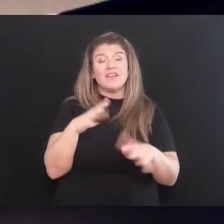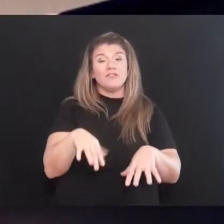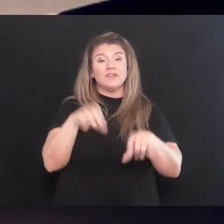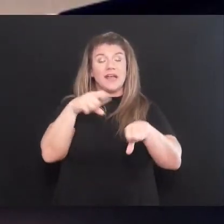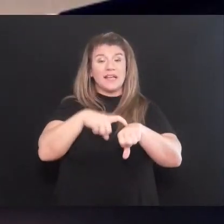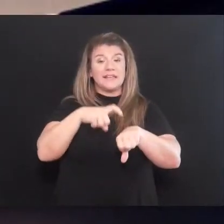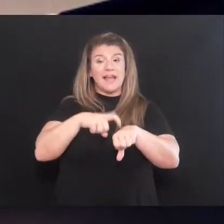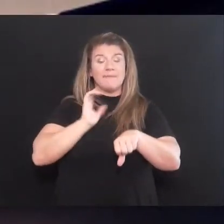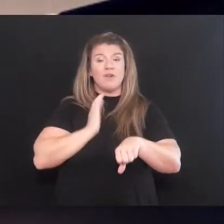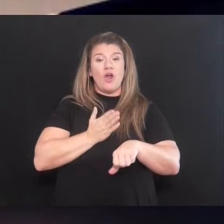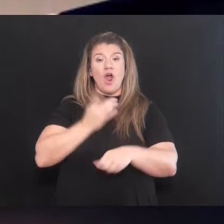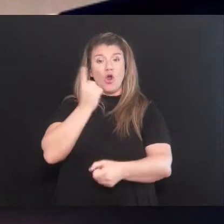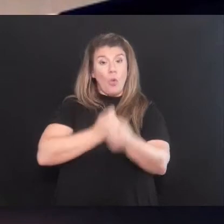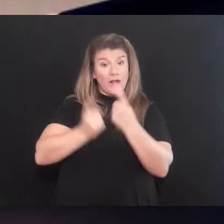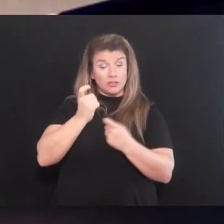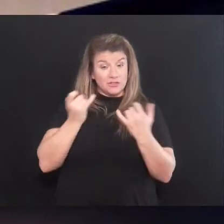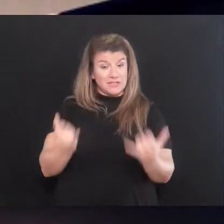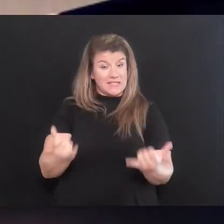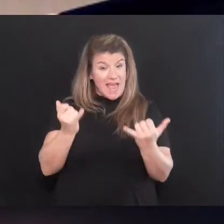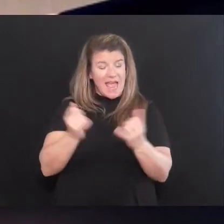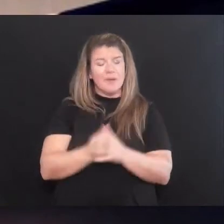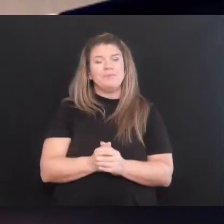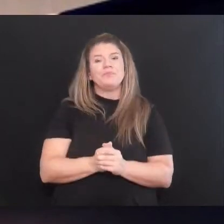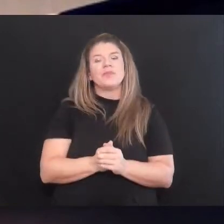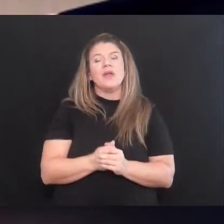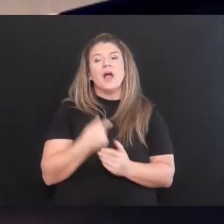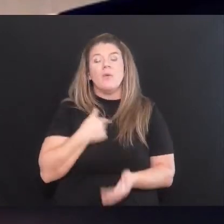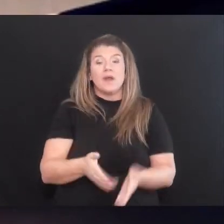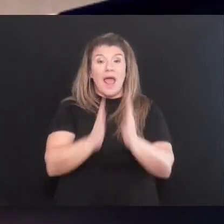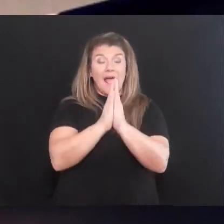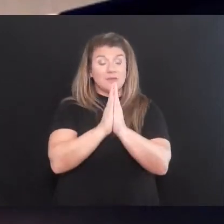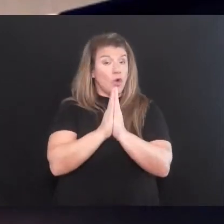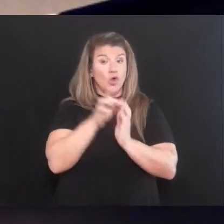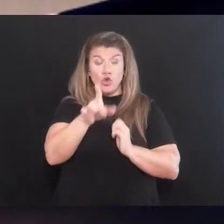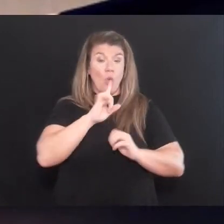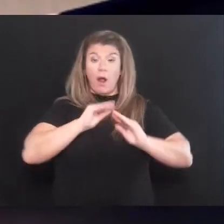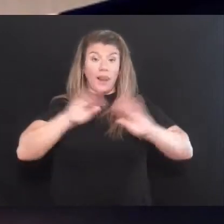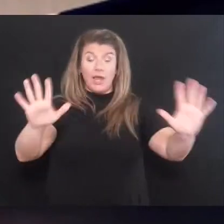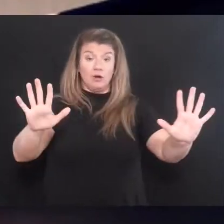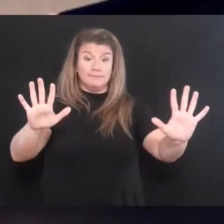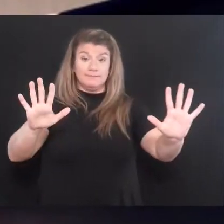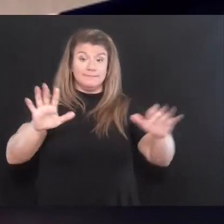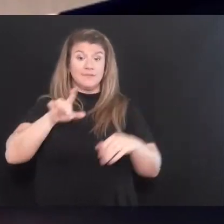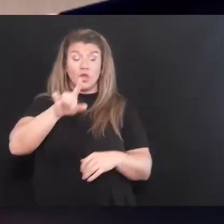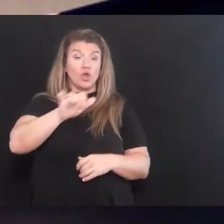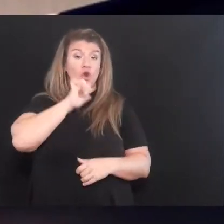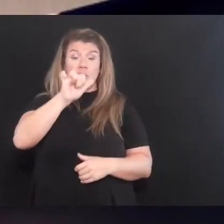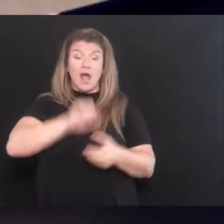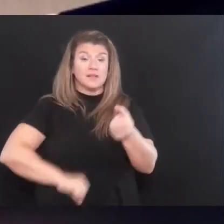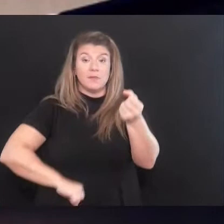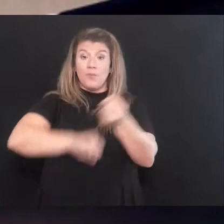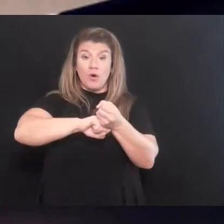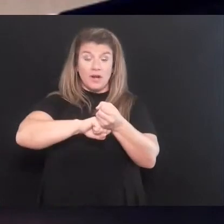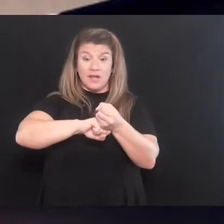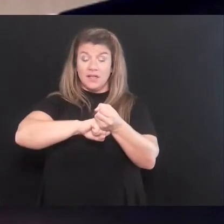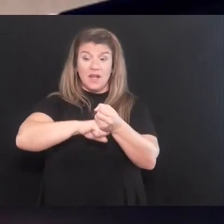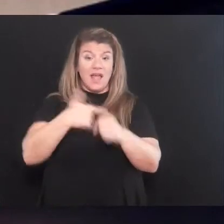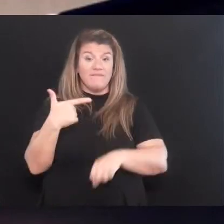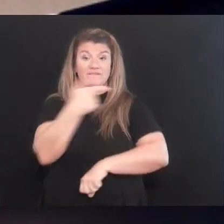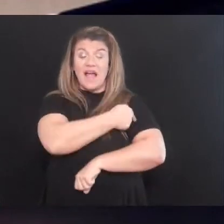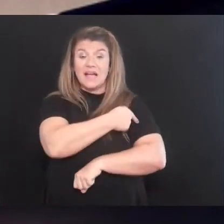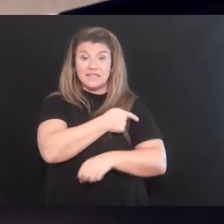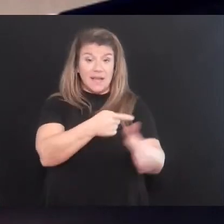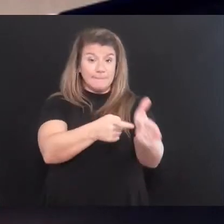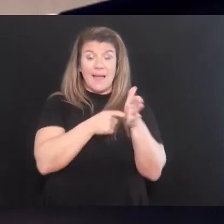our questions this afternoon. I wanted to ask you, you've made yourself very clear that you are not in favor of vaccine mandates